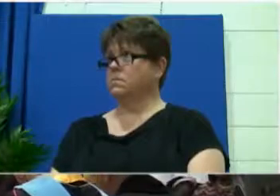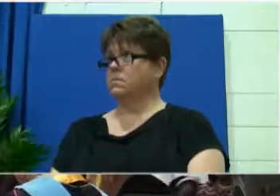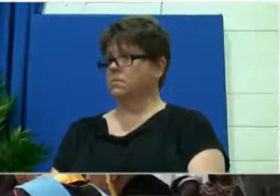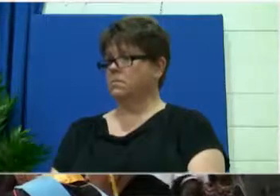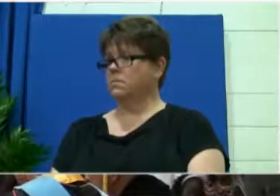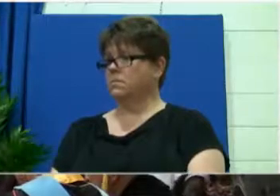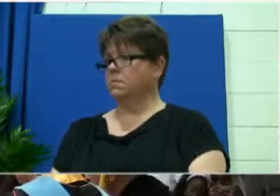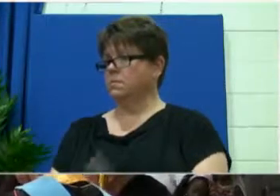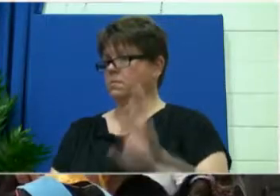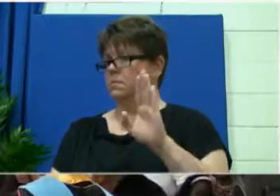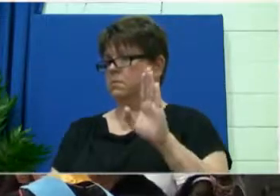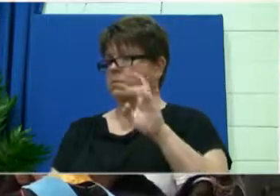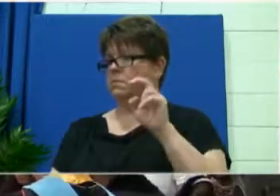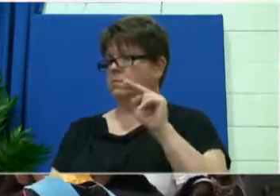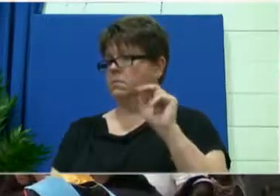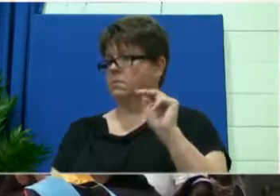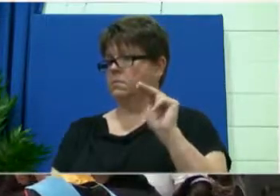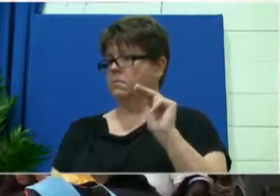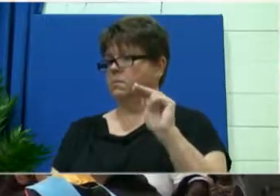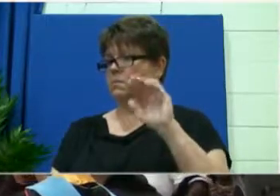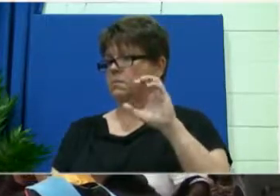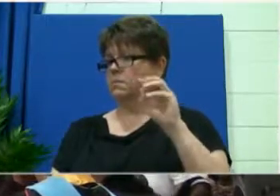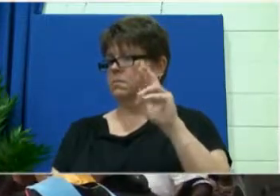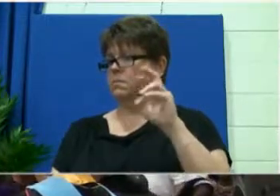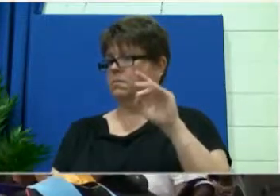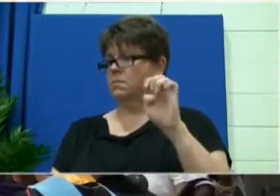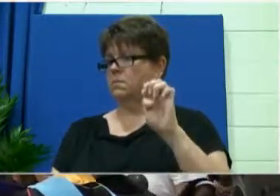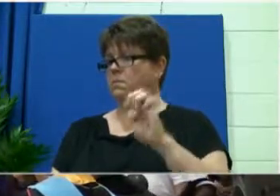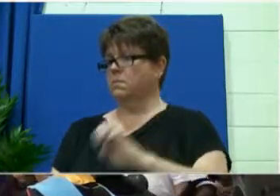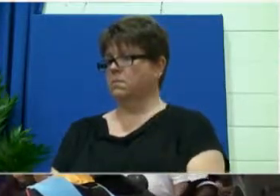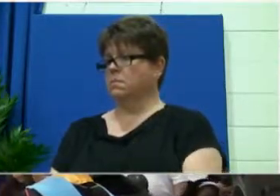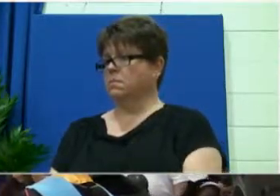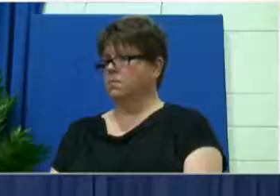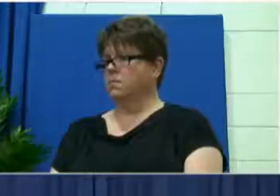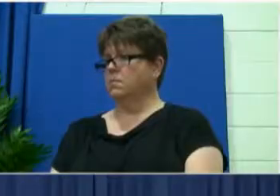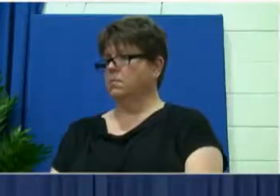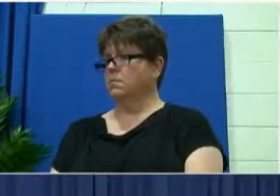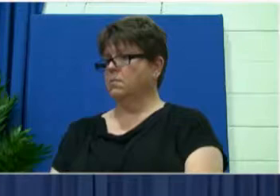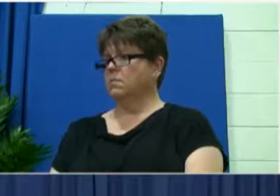Brennan Camden Moore, Associate of Fine Arts in Music.